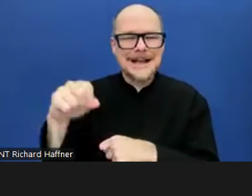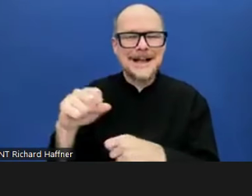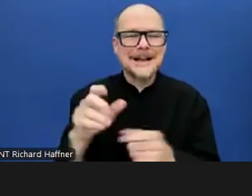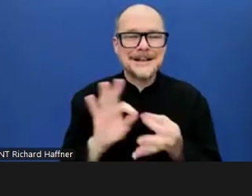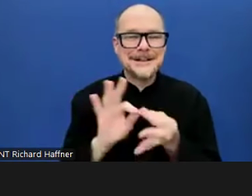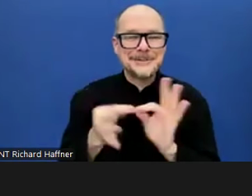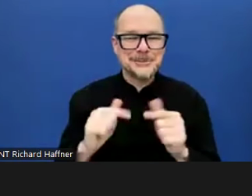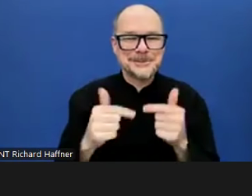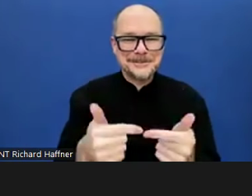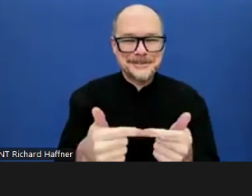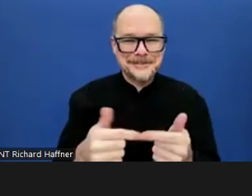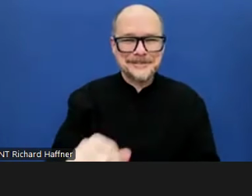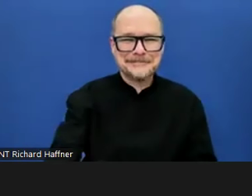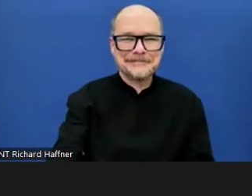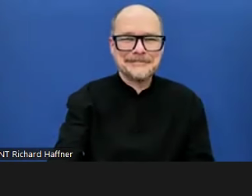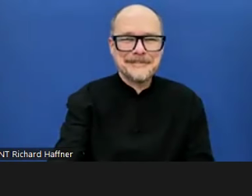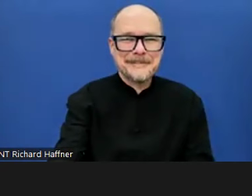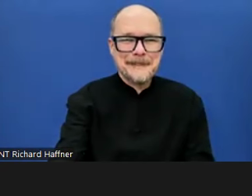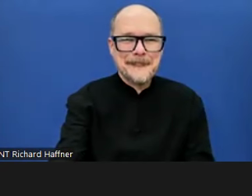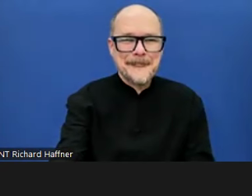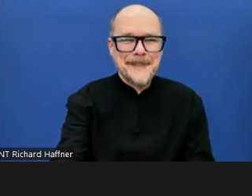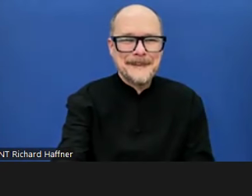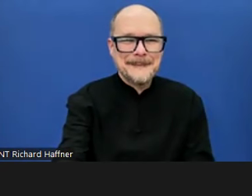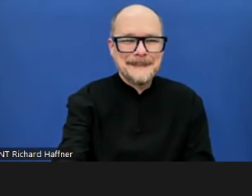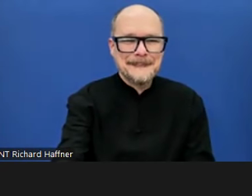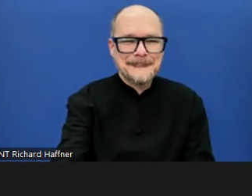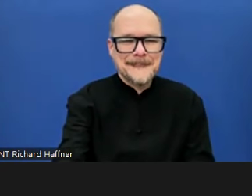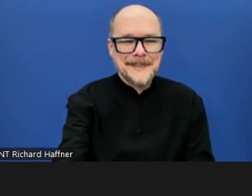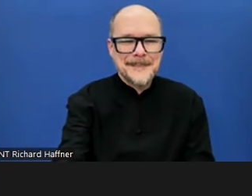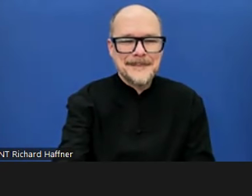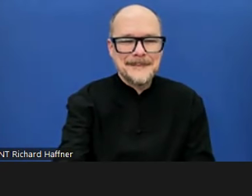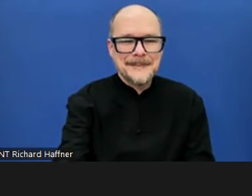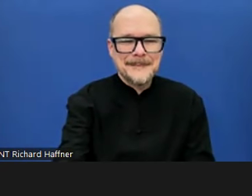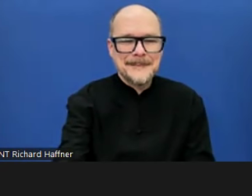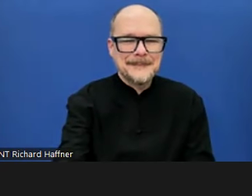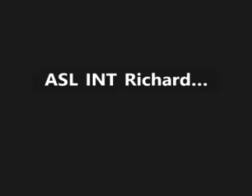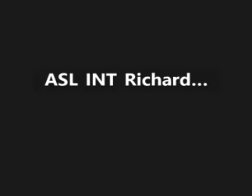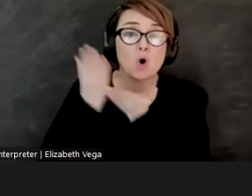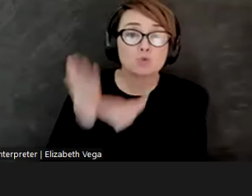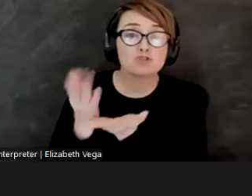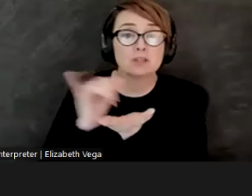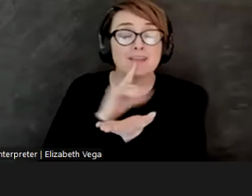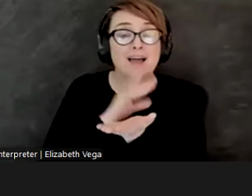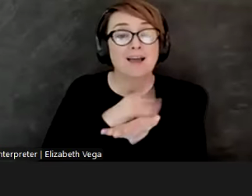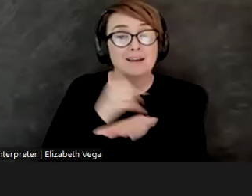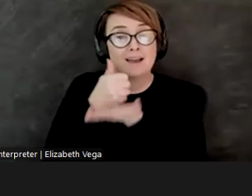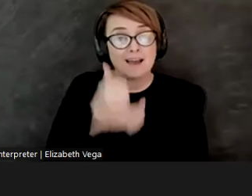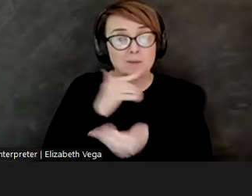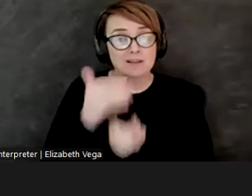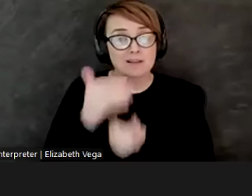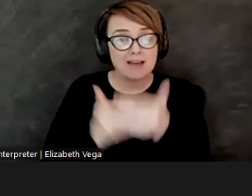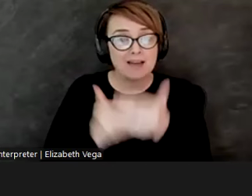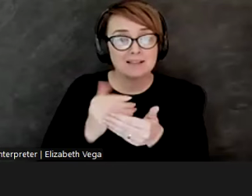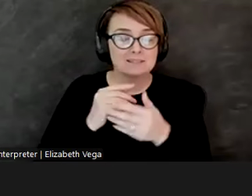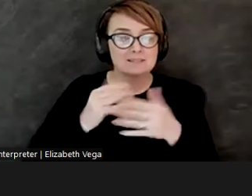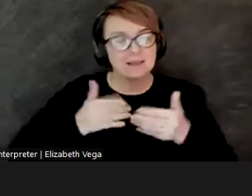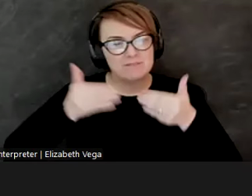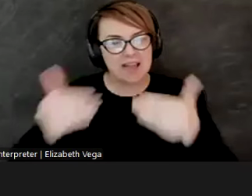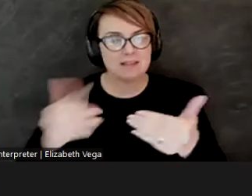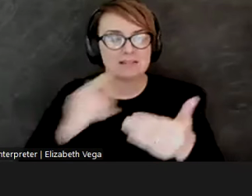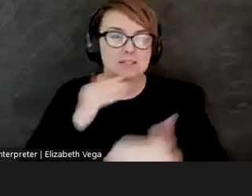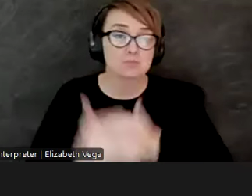That if we were to entertain a motion that helped advance this process nimbly by having a two